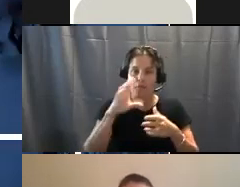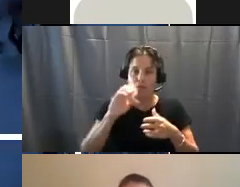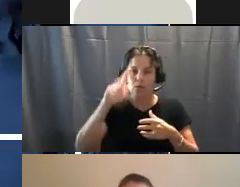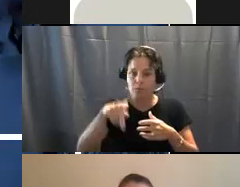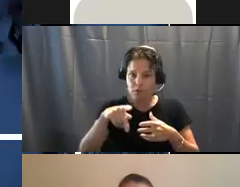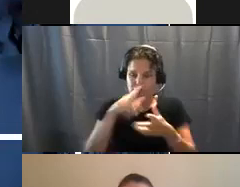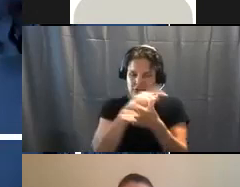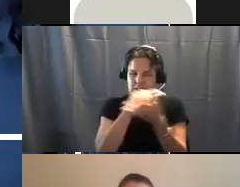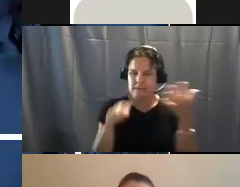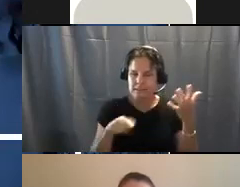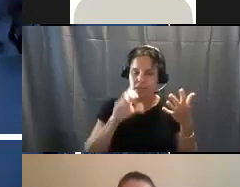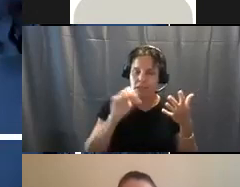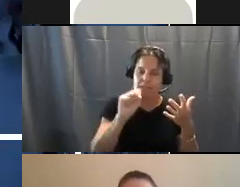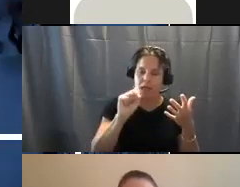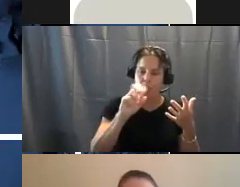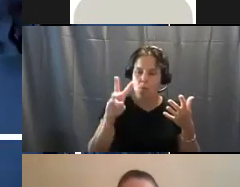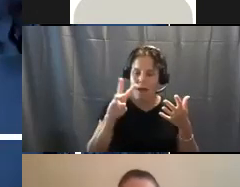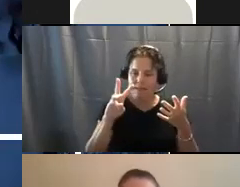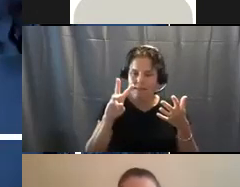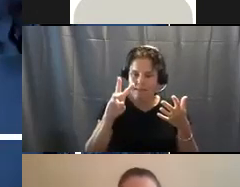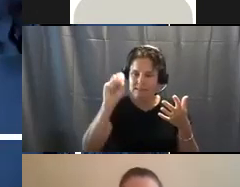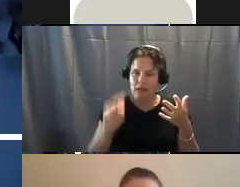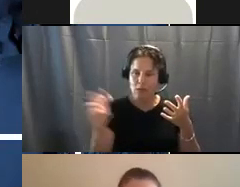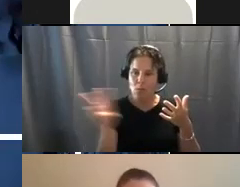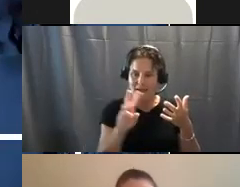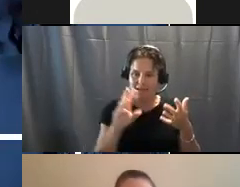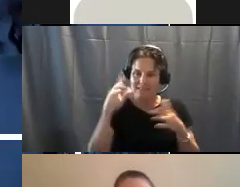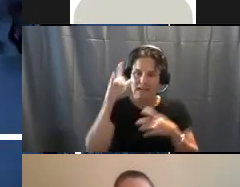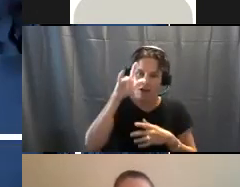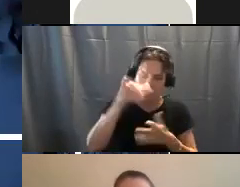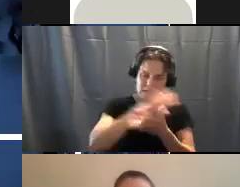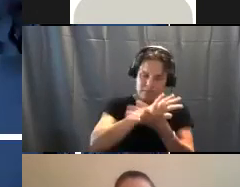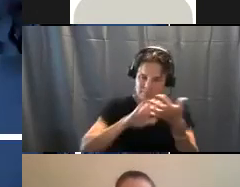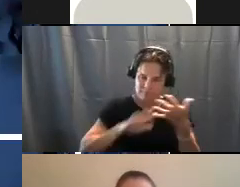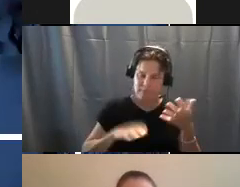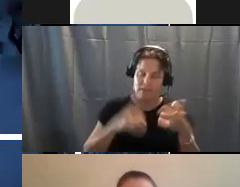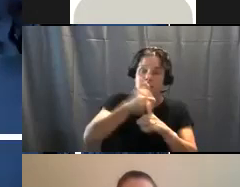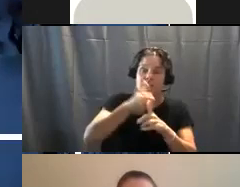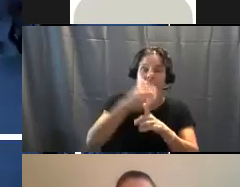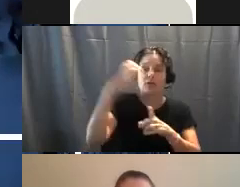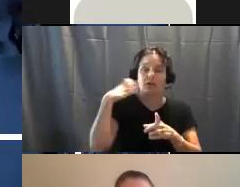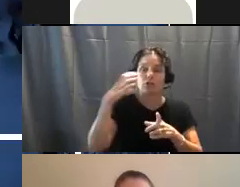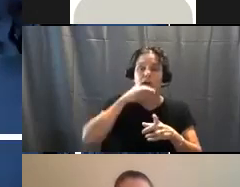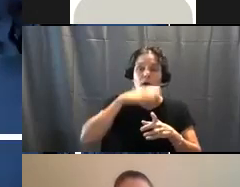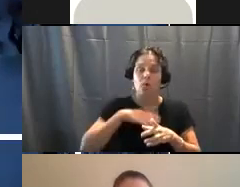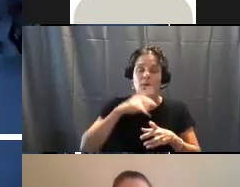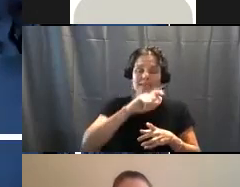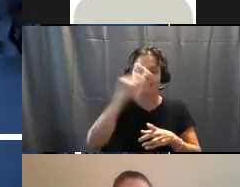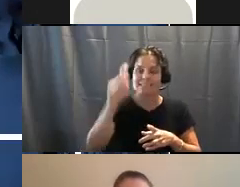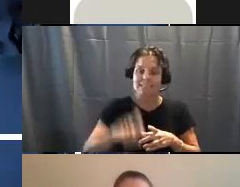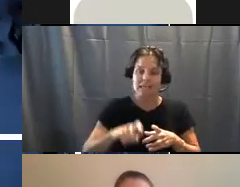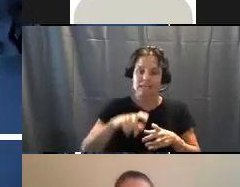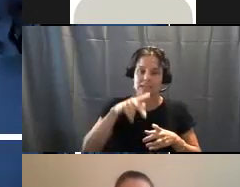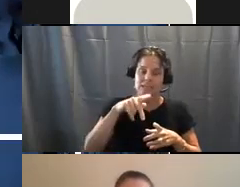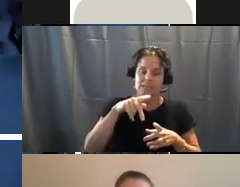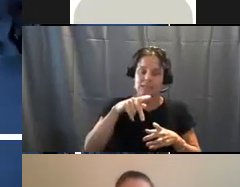and Schlumberger, among others. She serves as the Chairwoman of Texas School-Based Mental Health Task